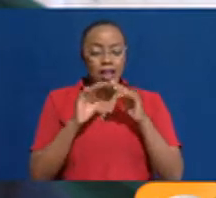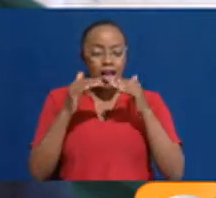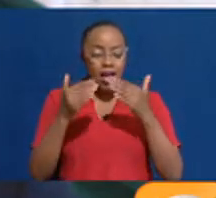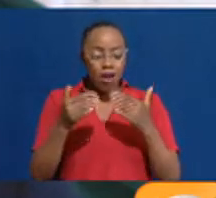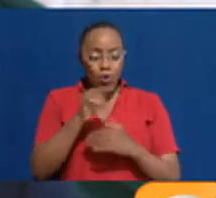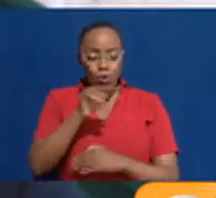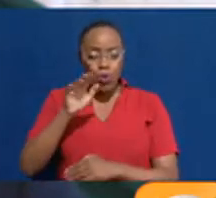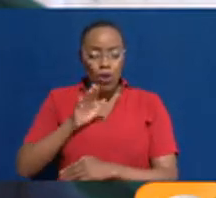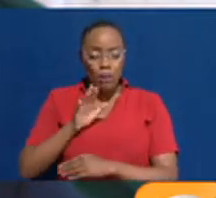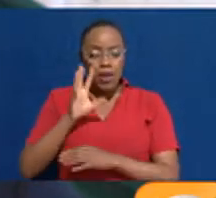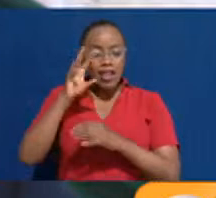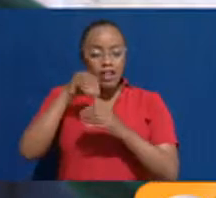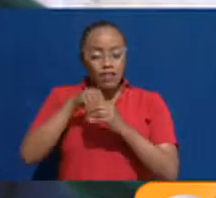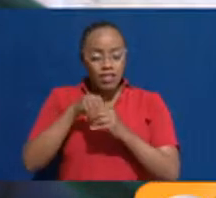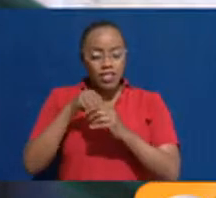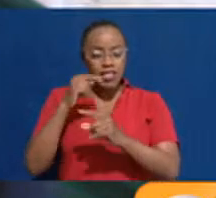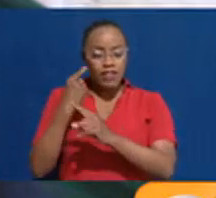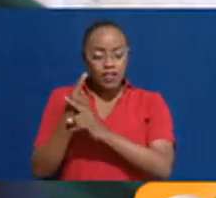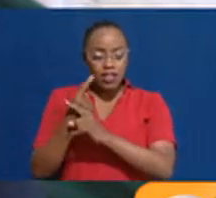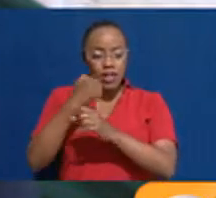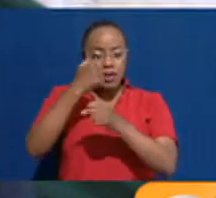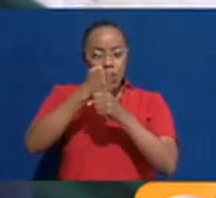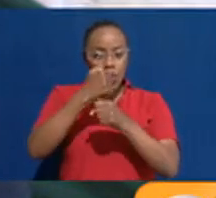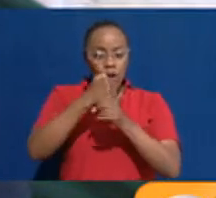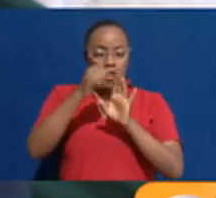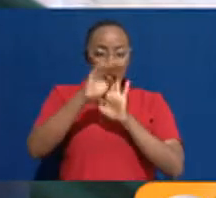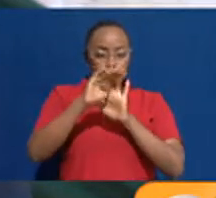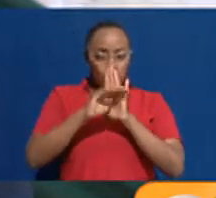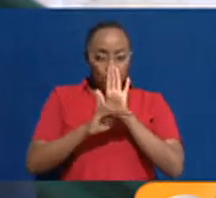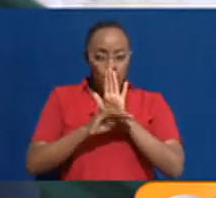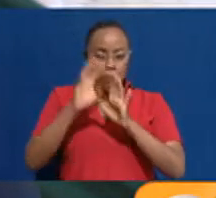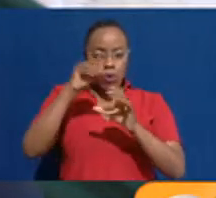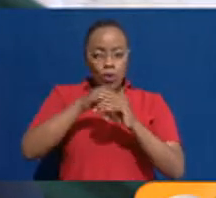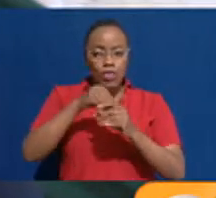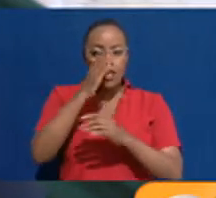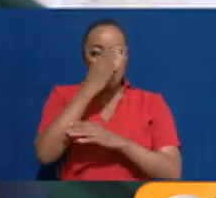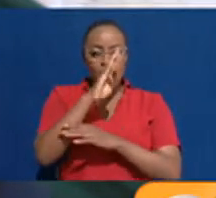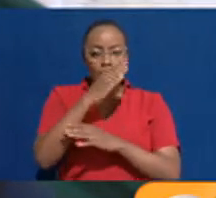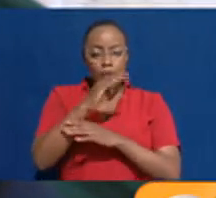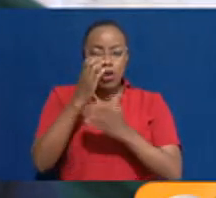have been investing in different livelihoods programs within the blue economy sector.